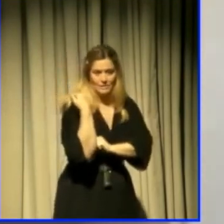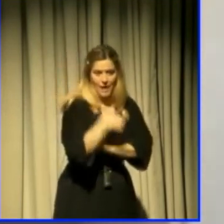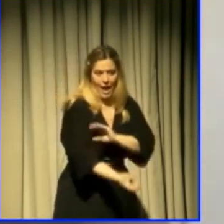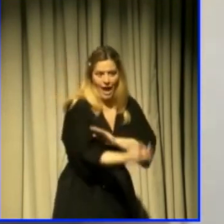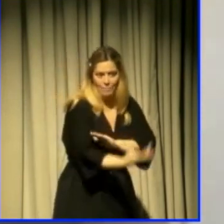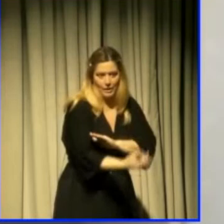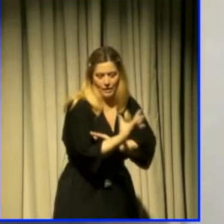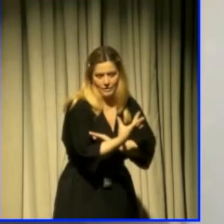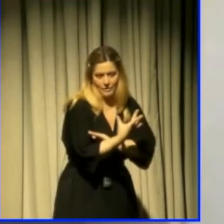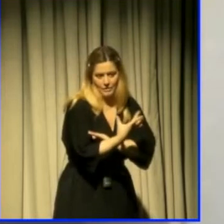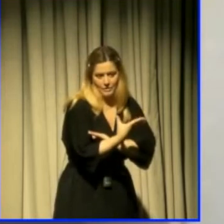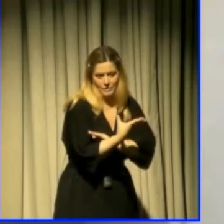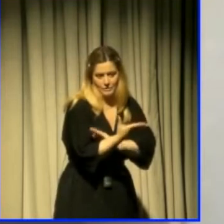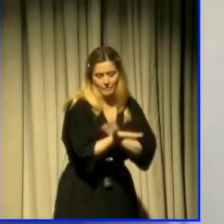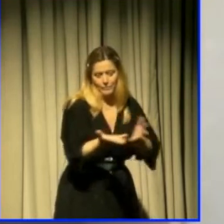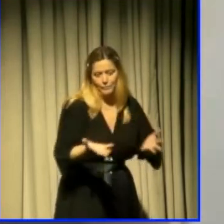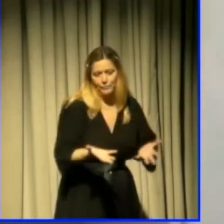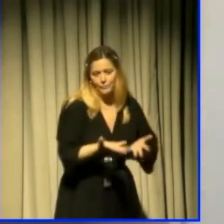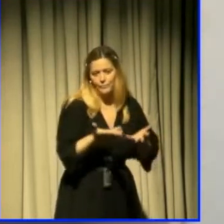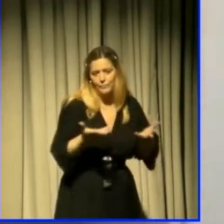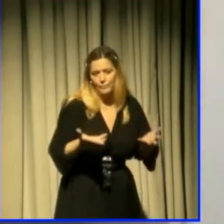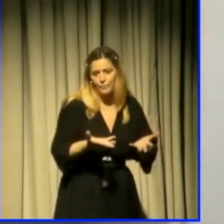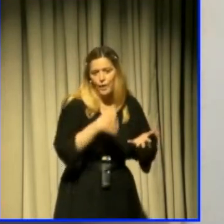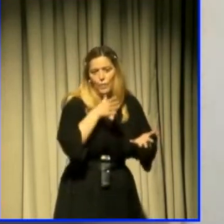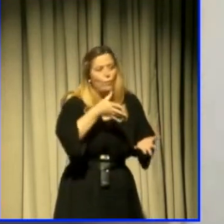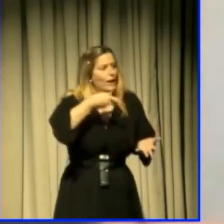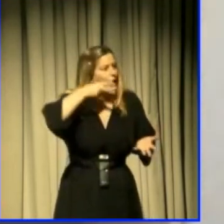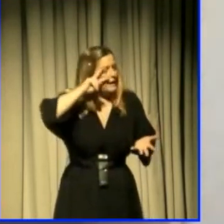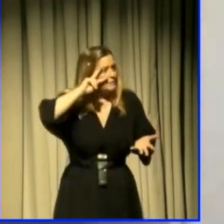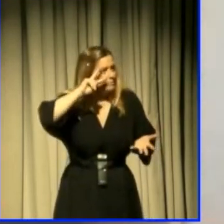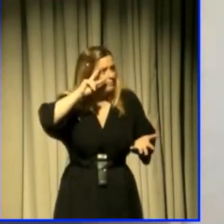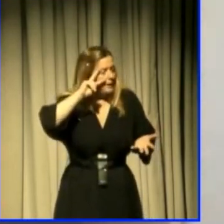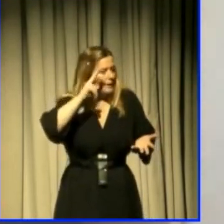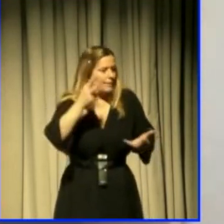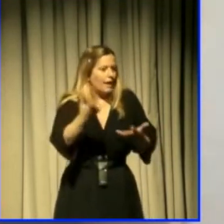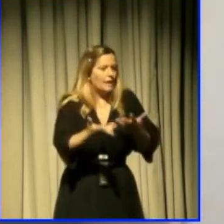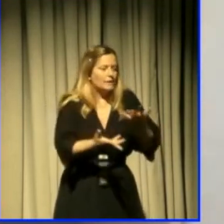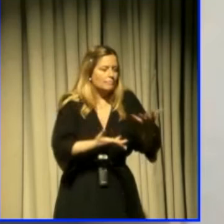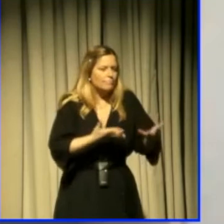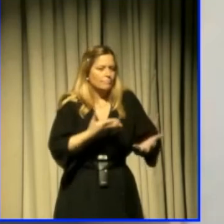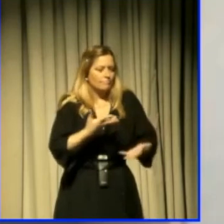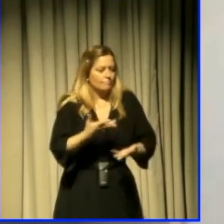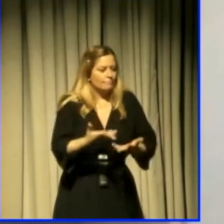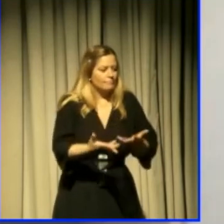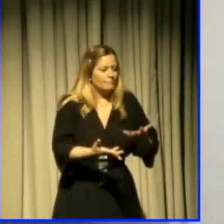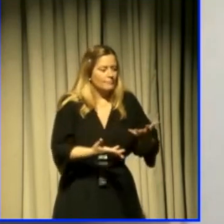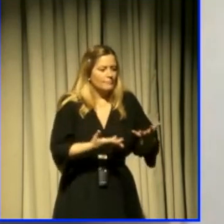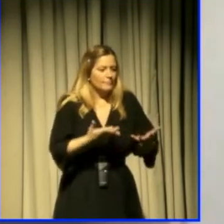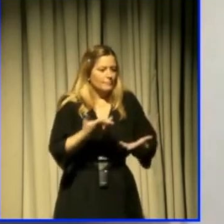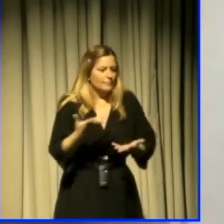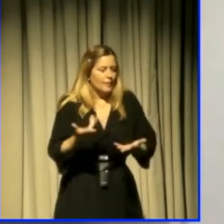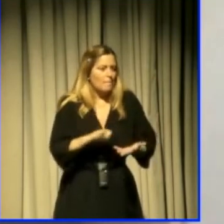of, it's kind of like a reaction to all the swiping on our screens, really wanting to feel